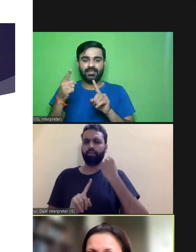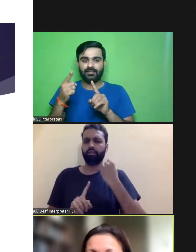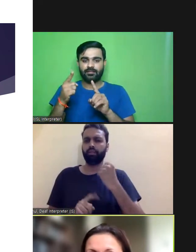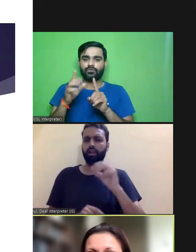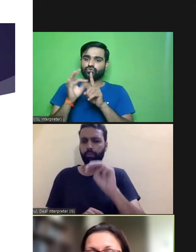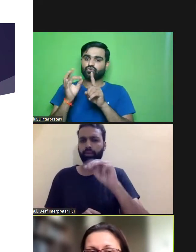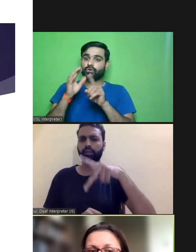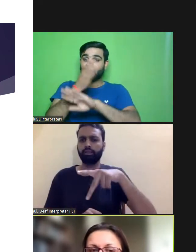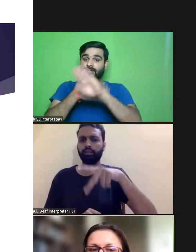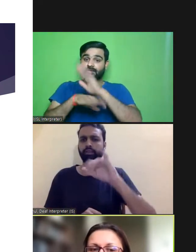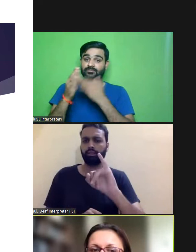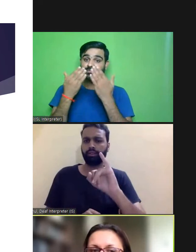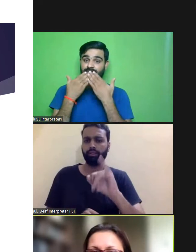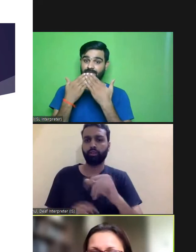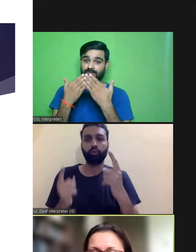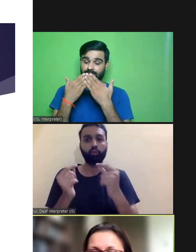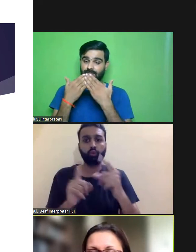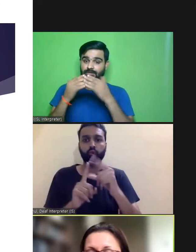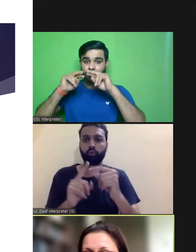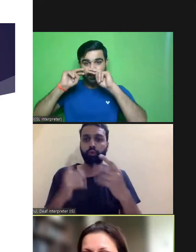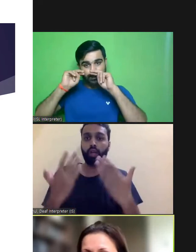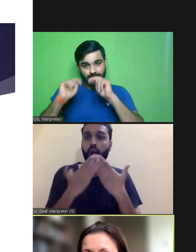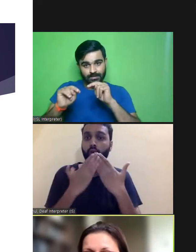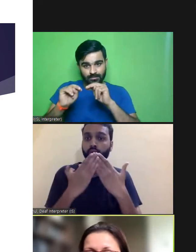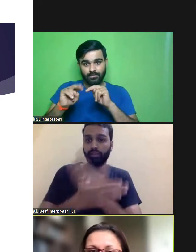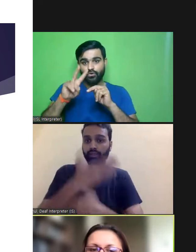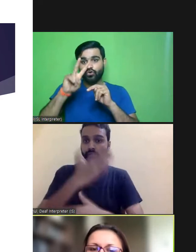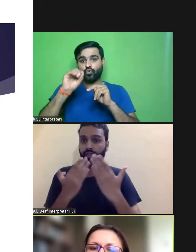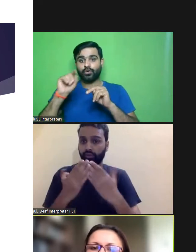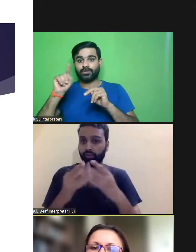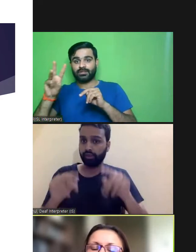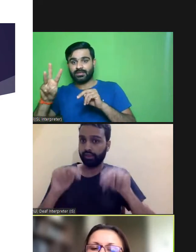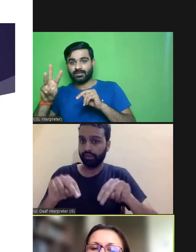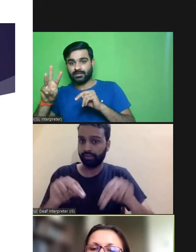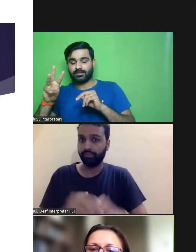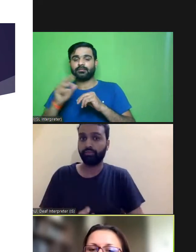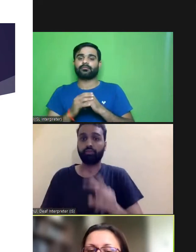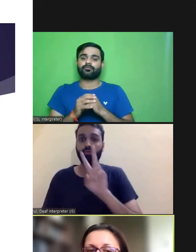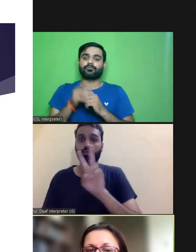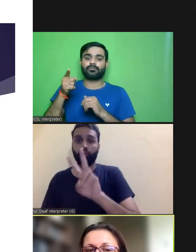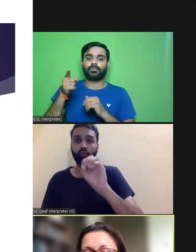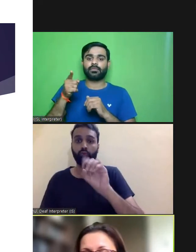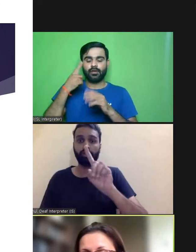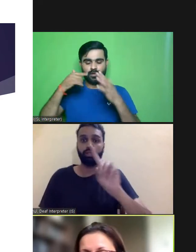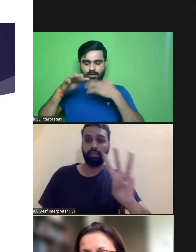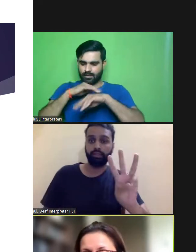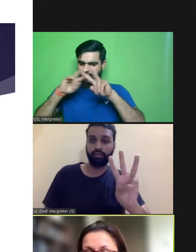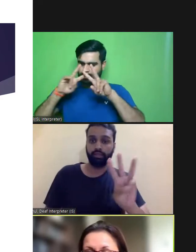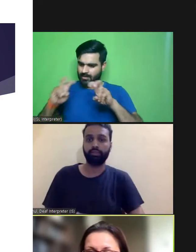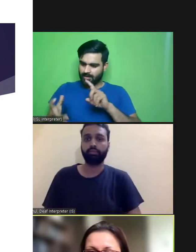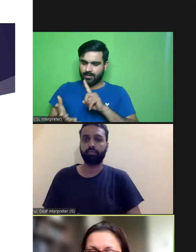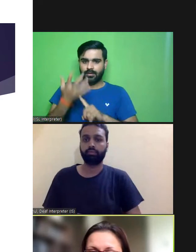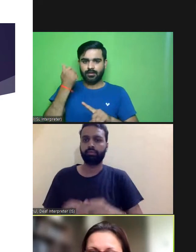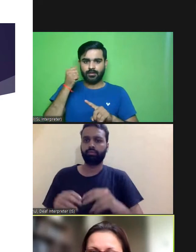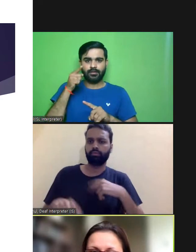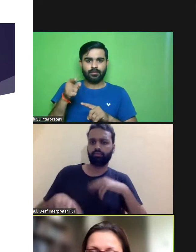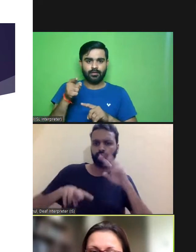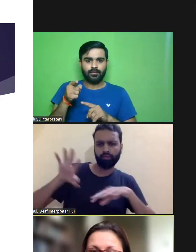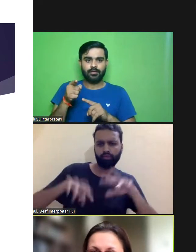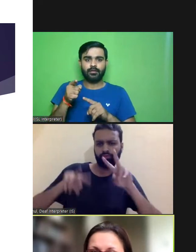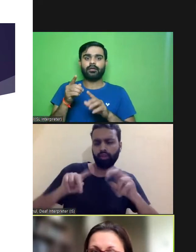disability study, was the MITRA in 2013, that they analyzed 16 countries that have the World